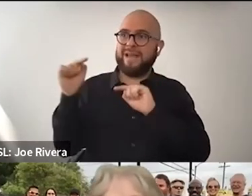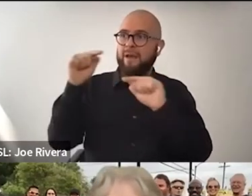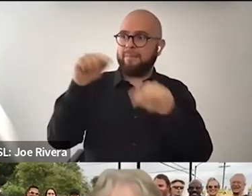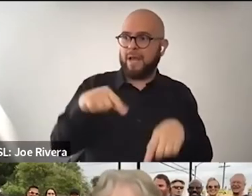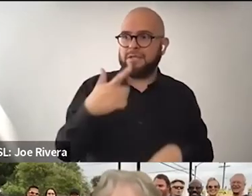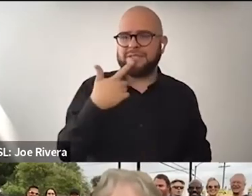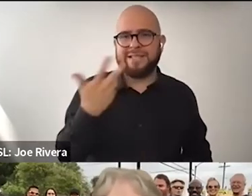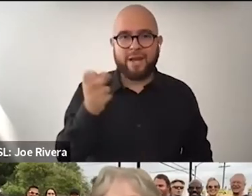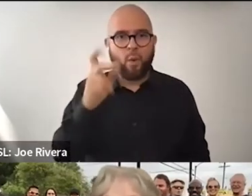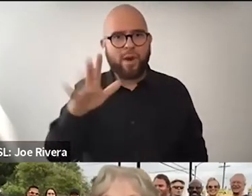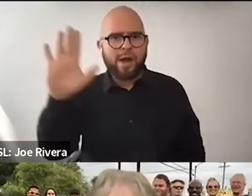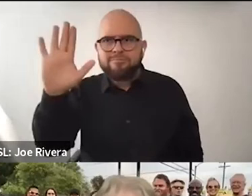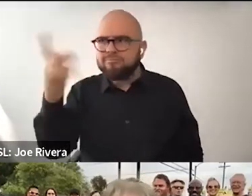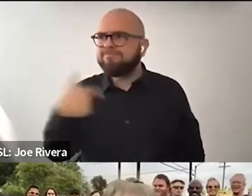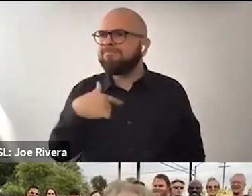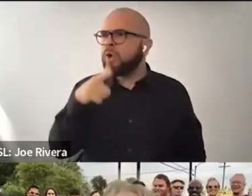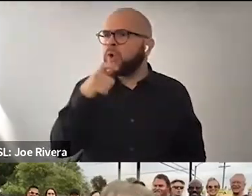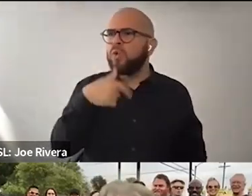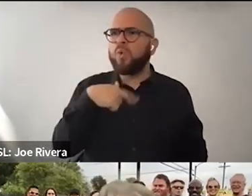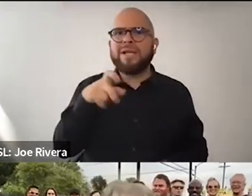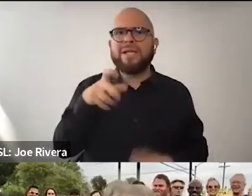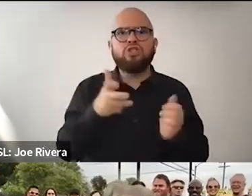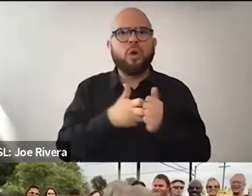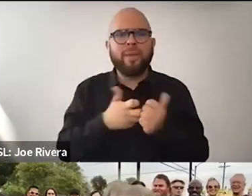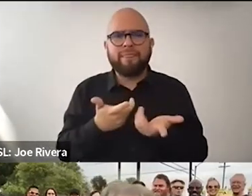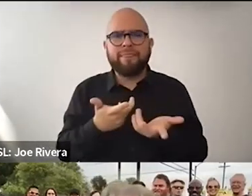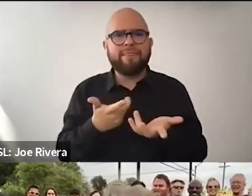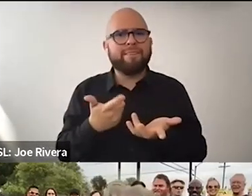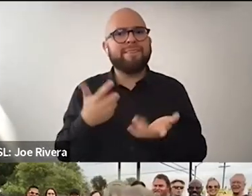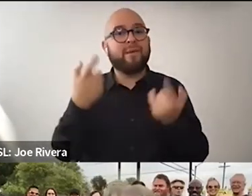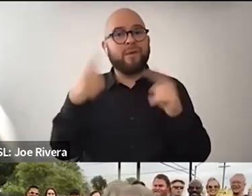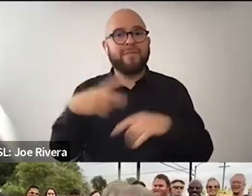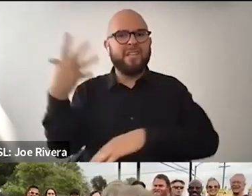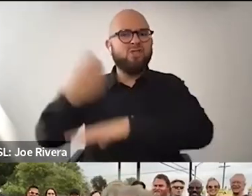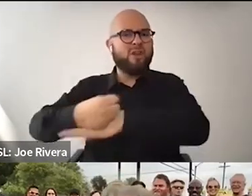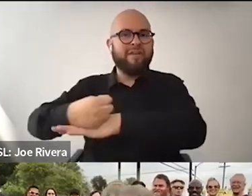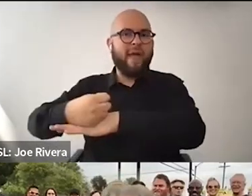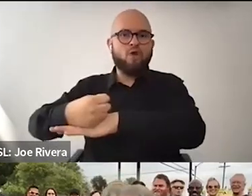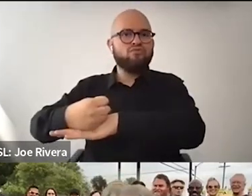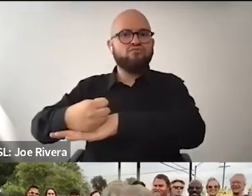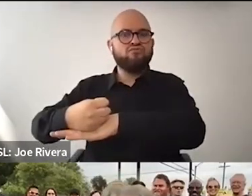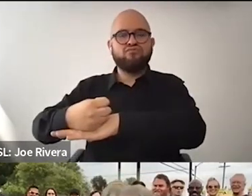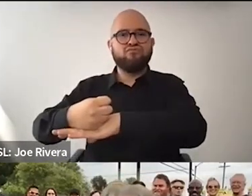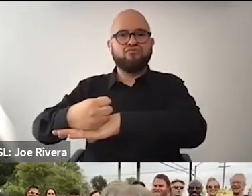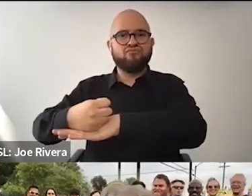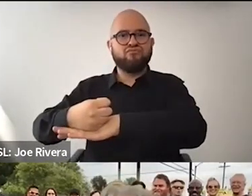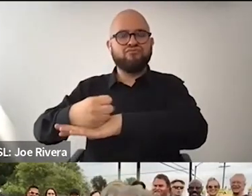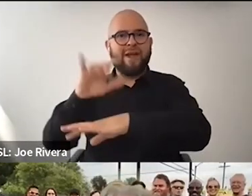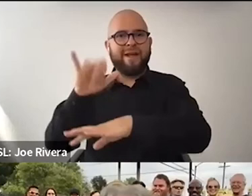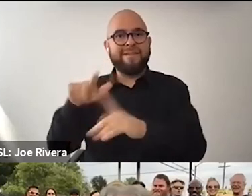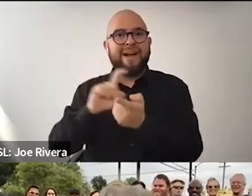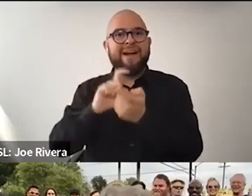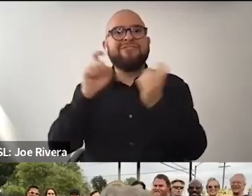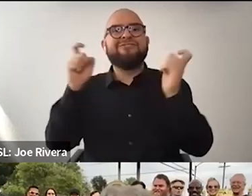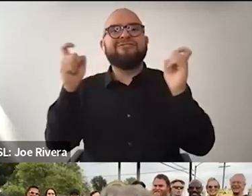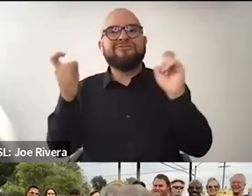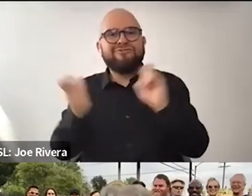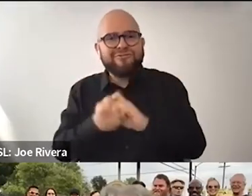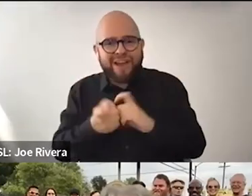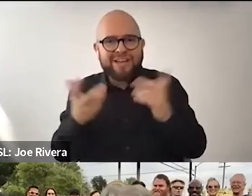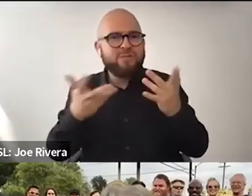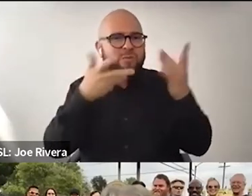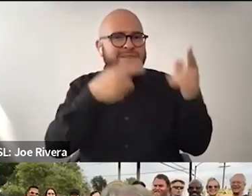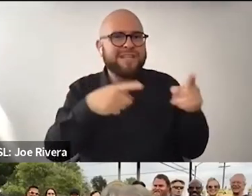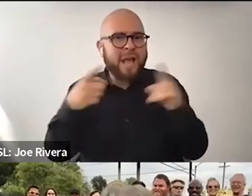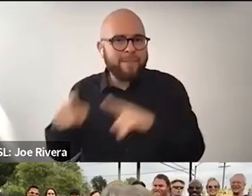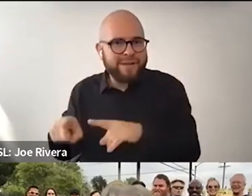got things shut down and literally changed the face of what was happening for an